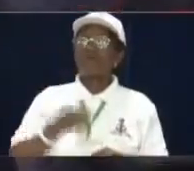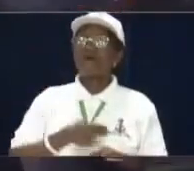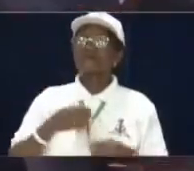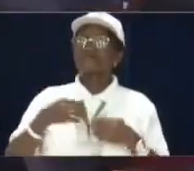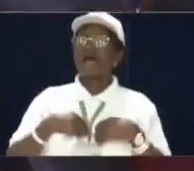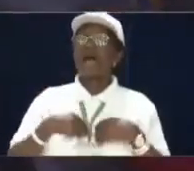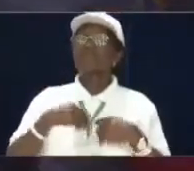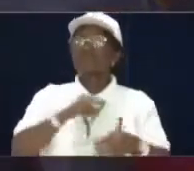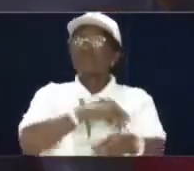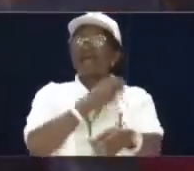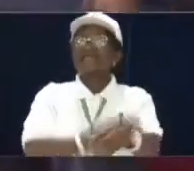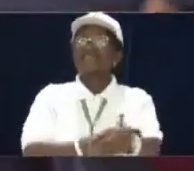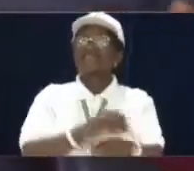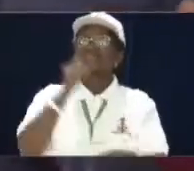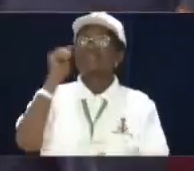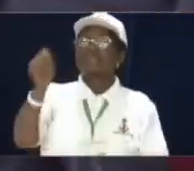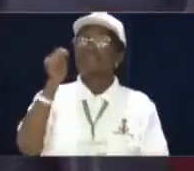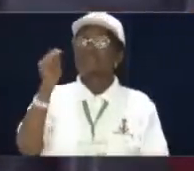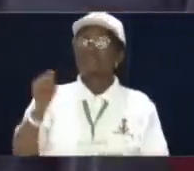share.